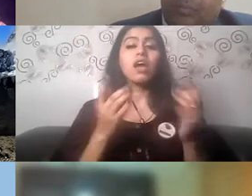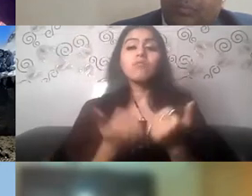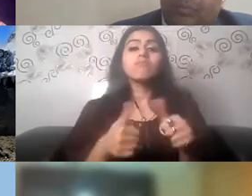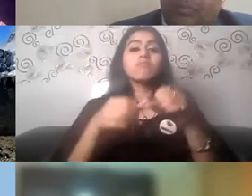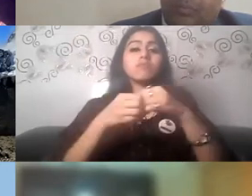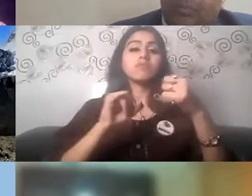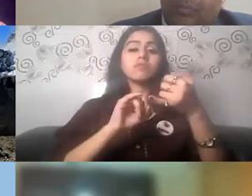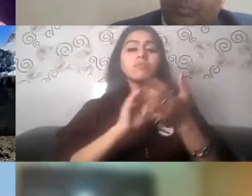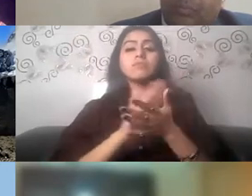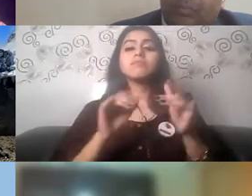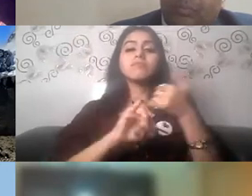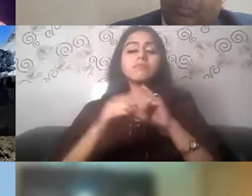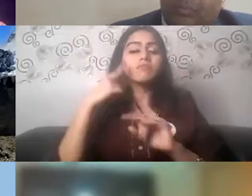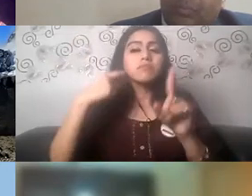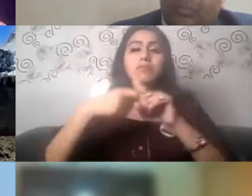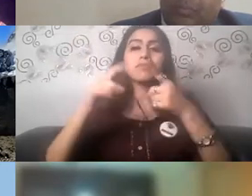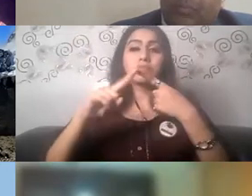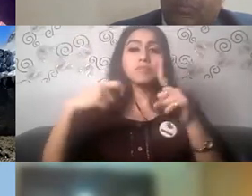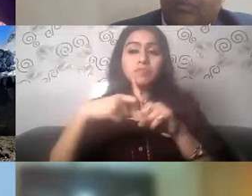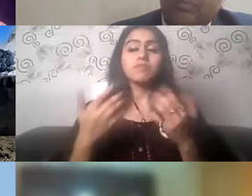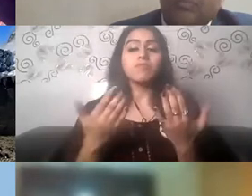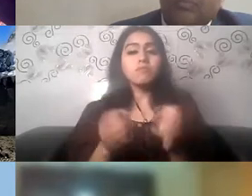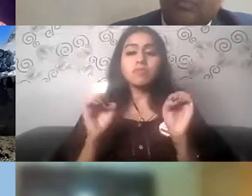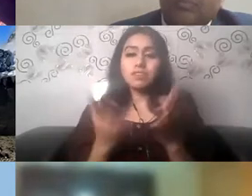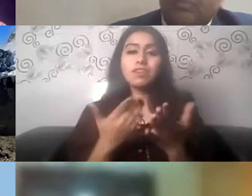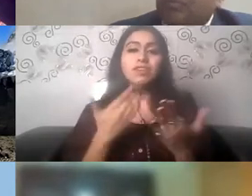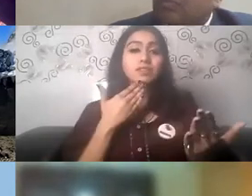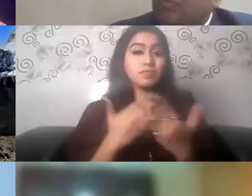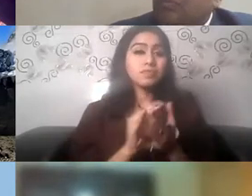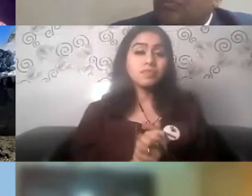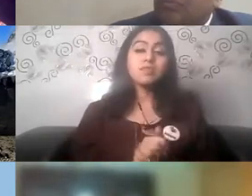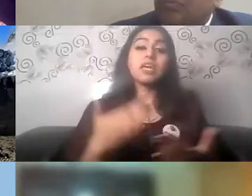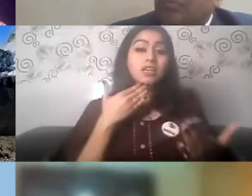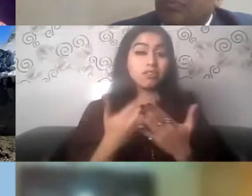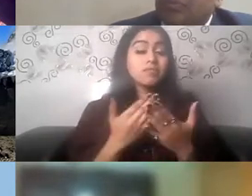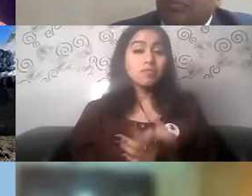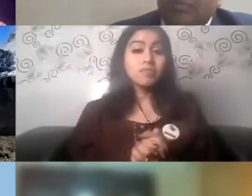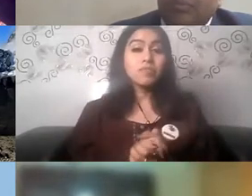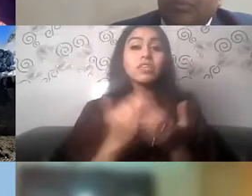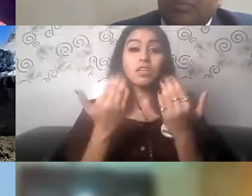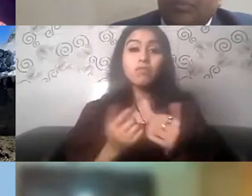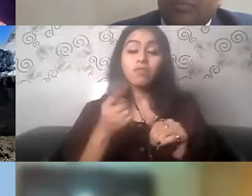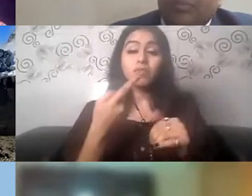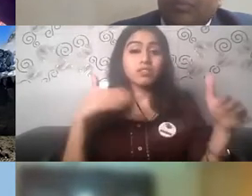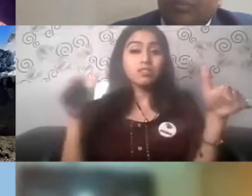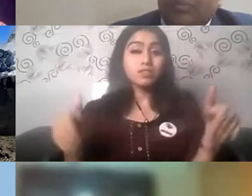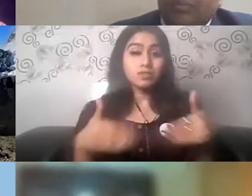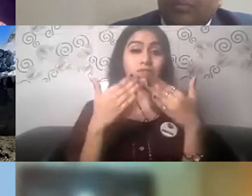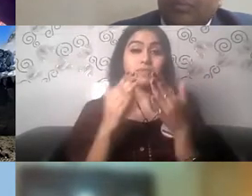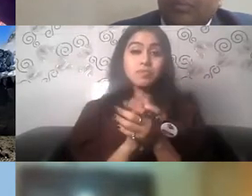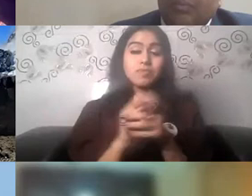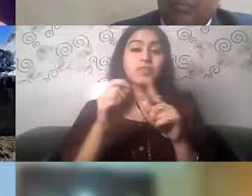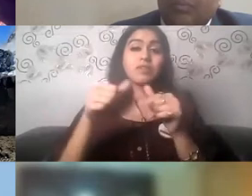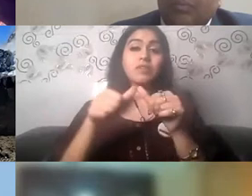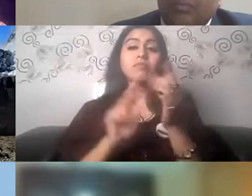to continue. Thank you very much for listening. Thank you. Thanks. So I will introduce all our